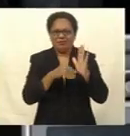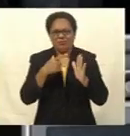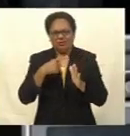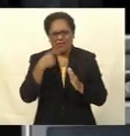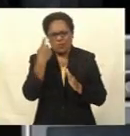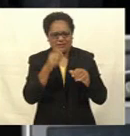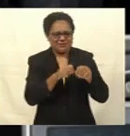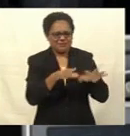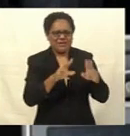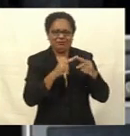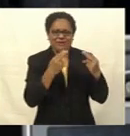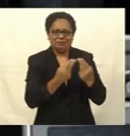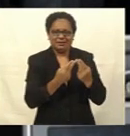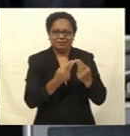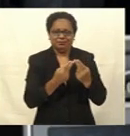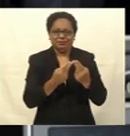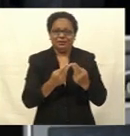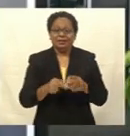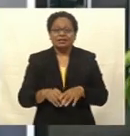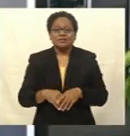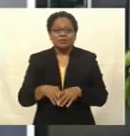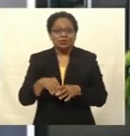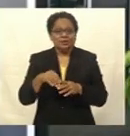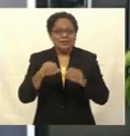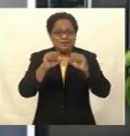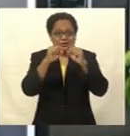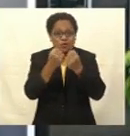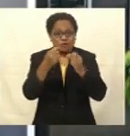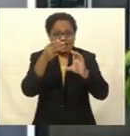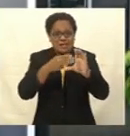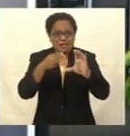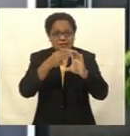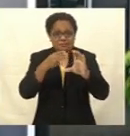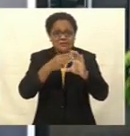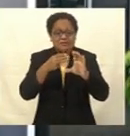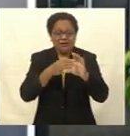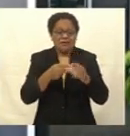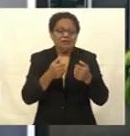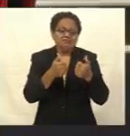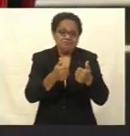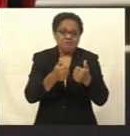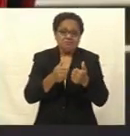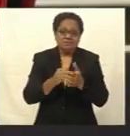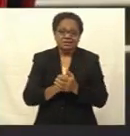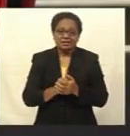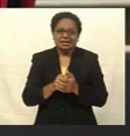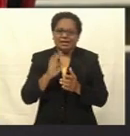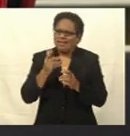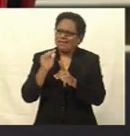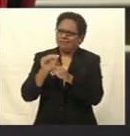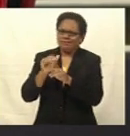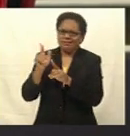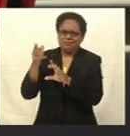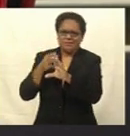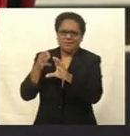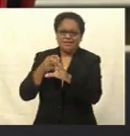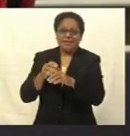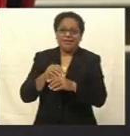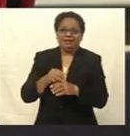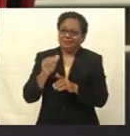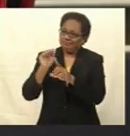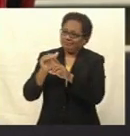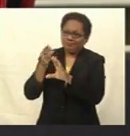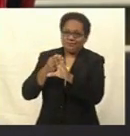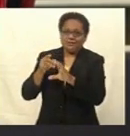Social media has also, in a way, played a part in holding the media to account, and this has caused them to push even further in delivering